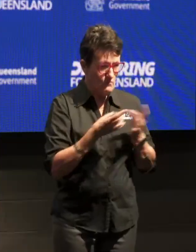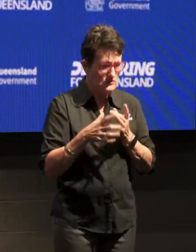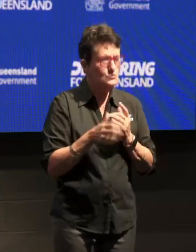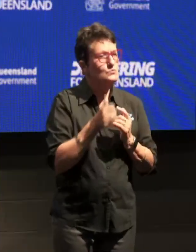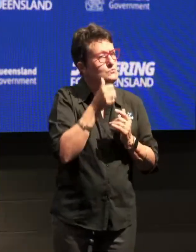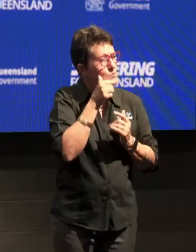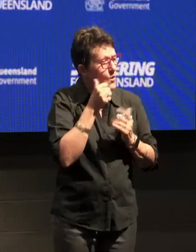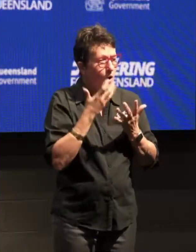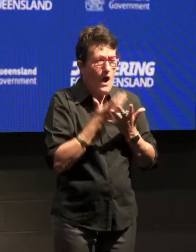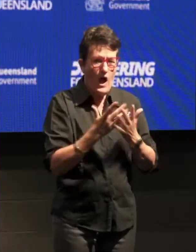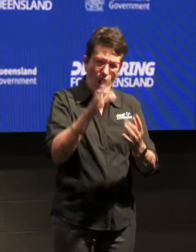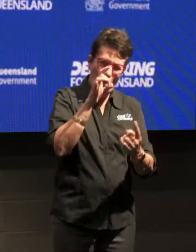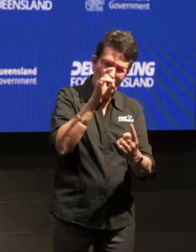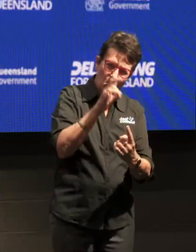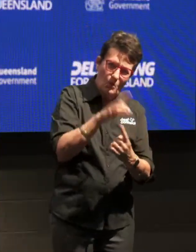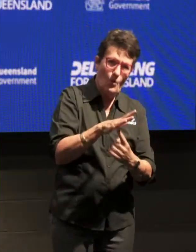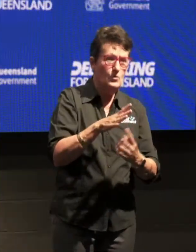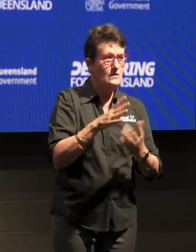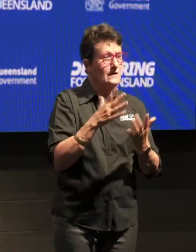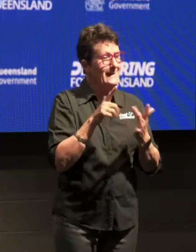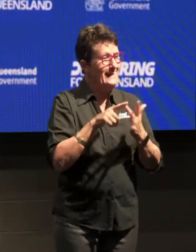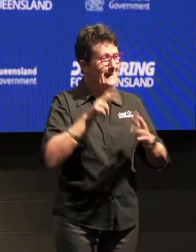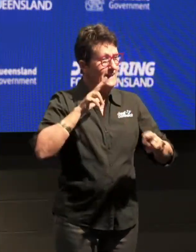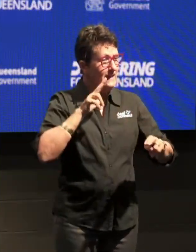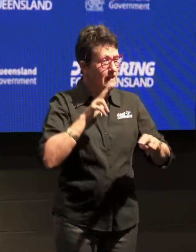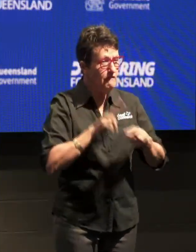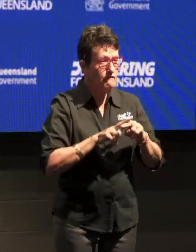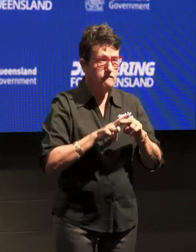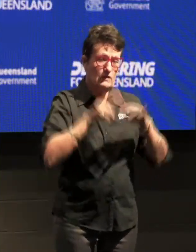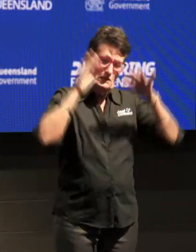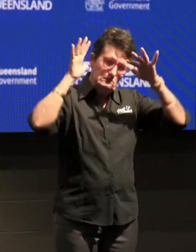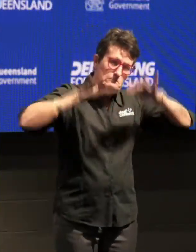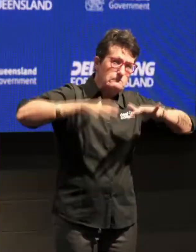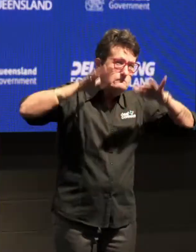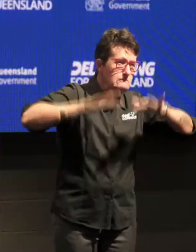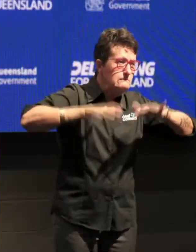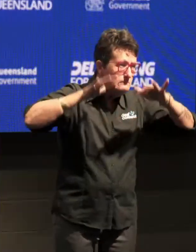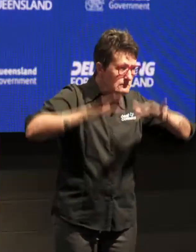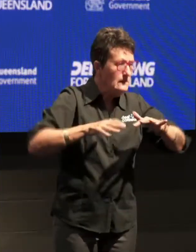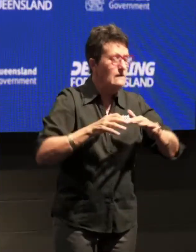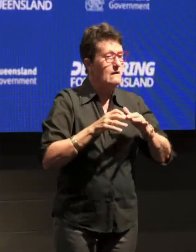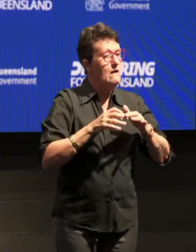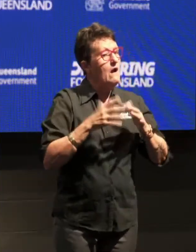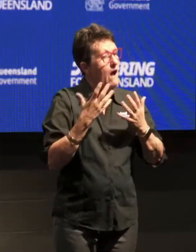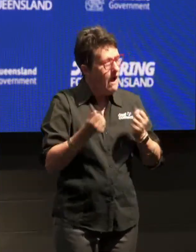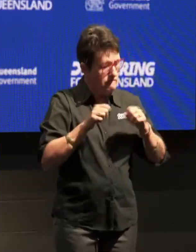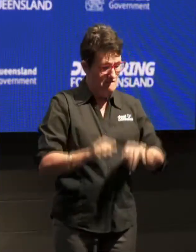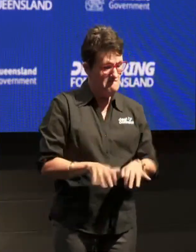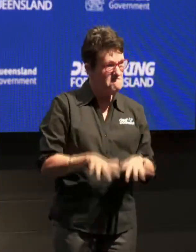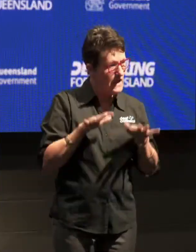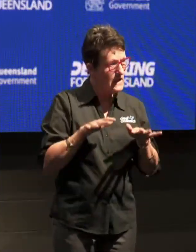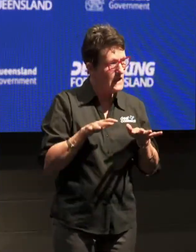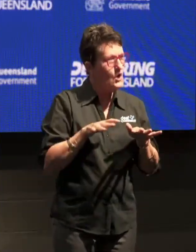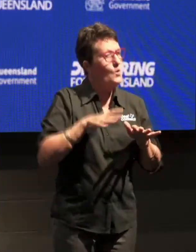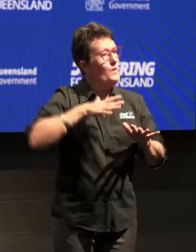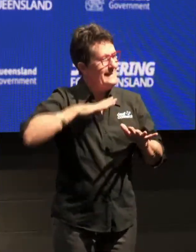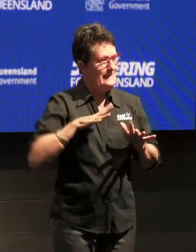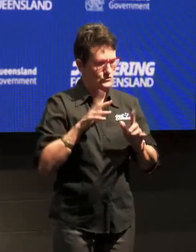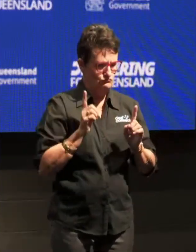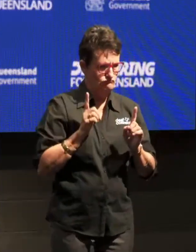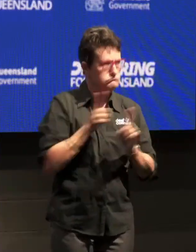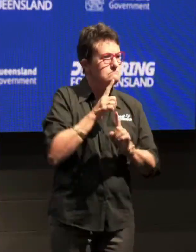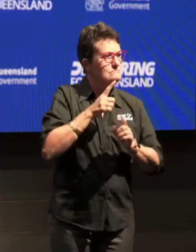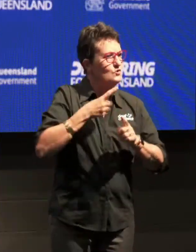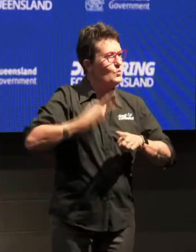how important it is that if there is a heavy rainfall event and if there is flooding, we have to be able to switch